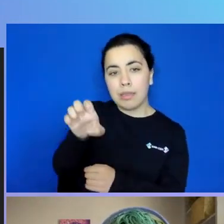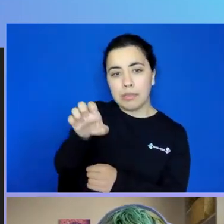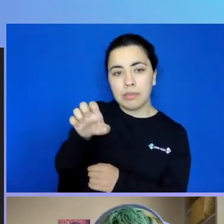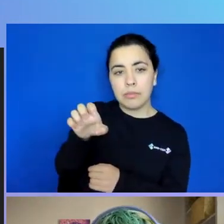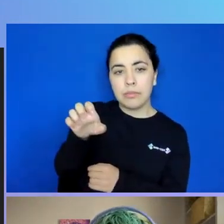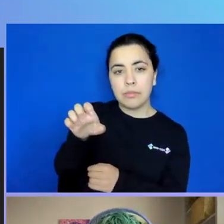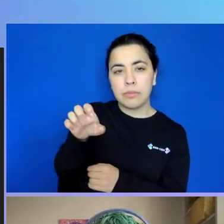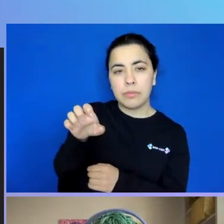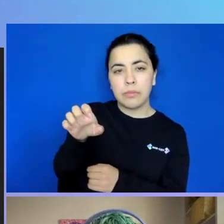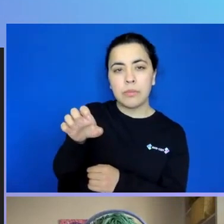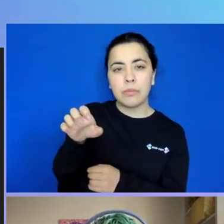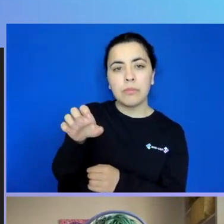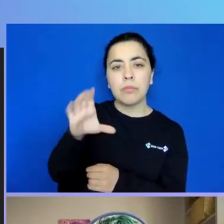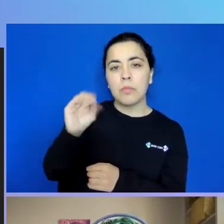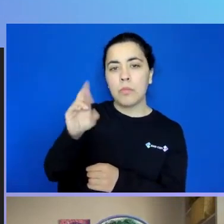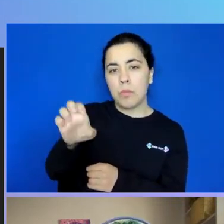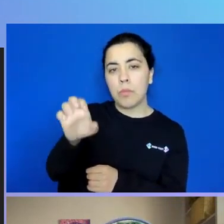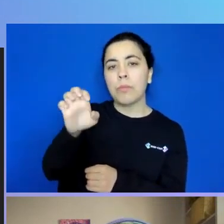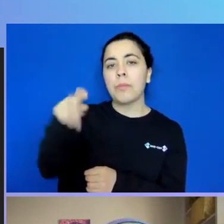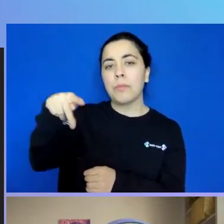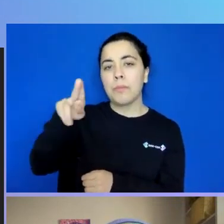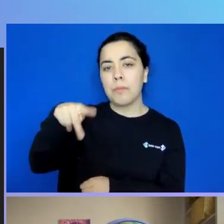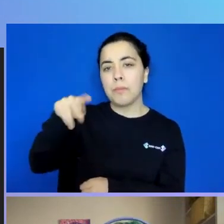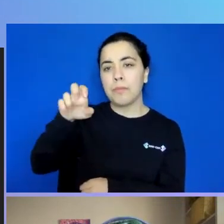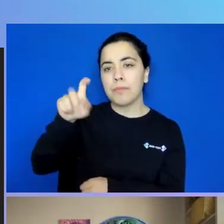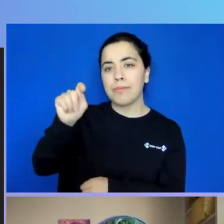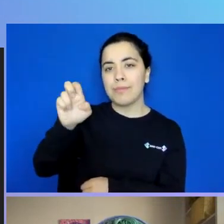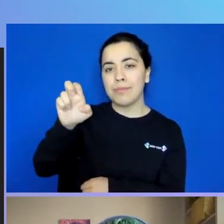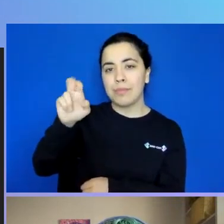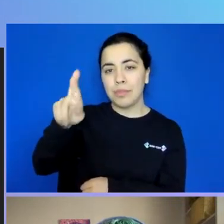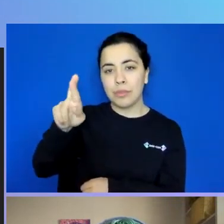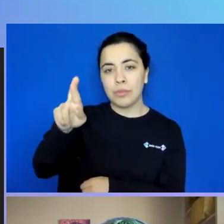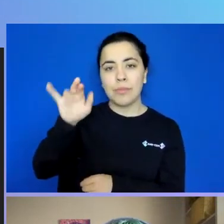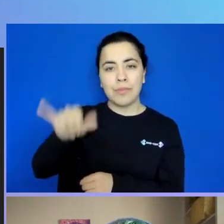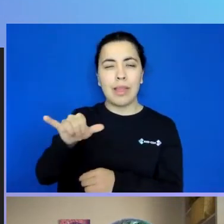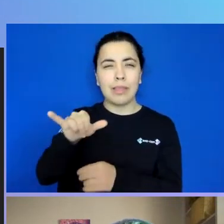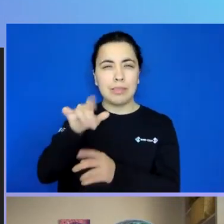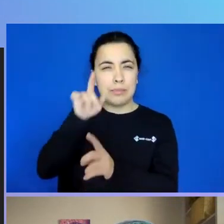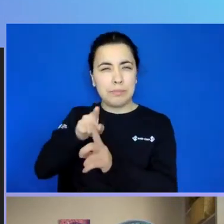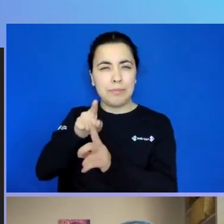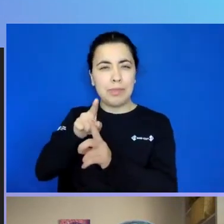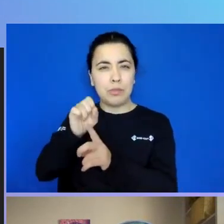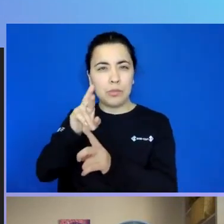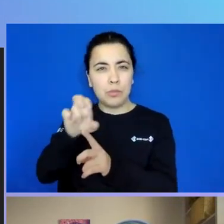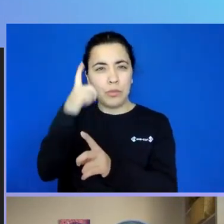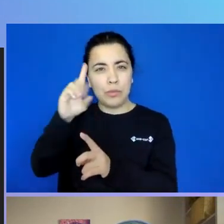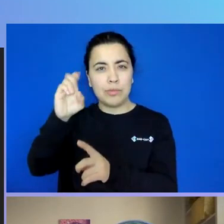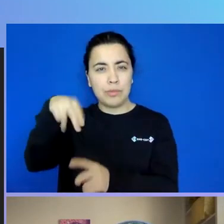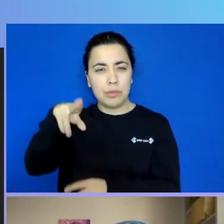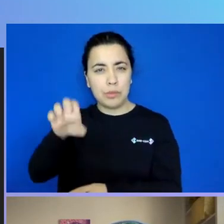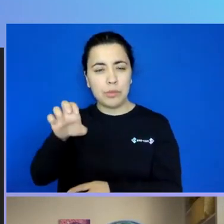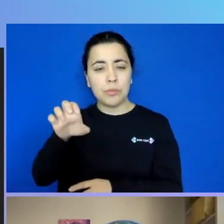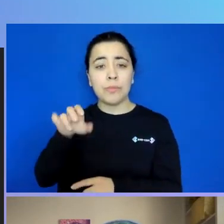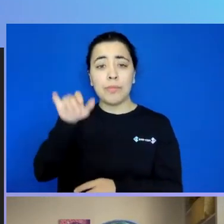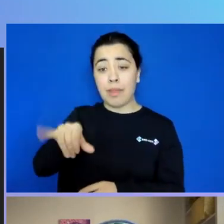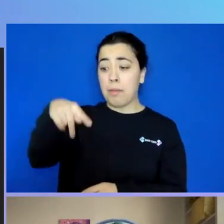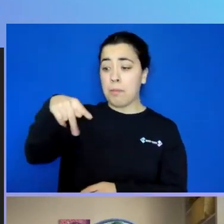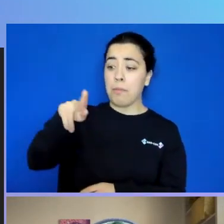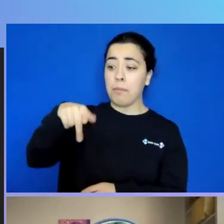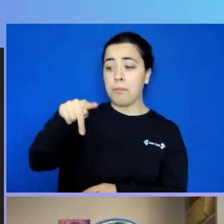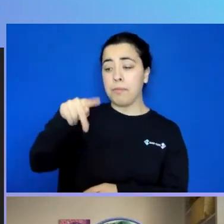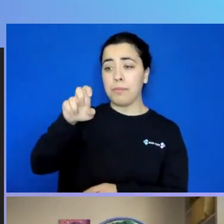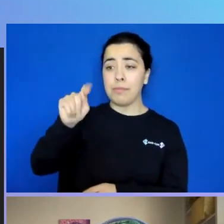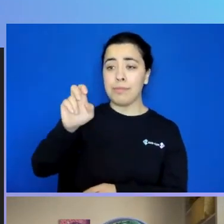source library maintained by Deque. And we use that to navigate, we use Puppeteer to navigate through our